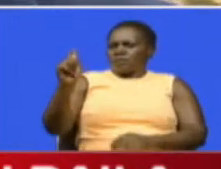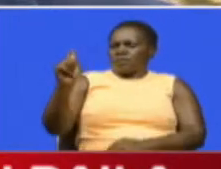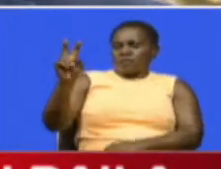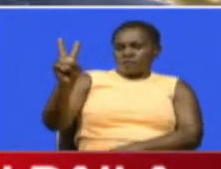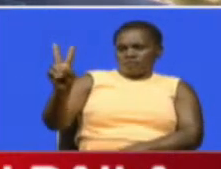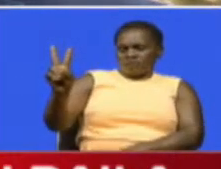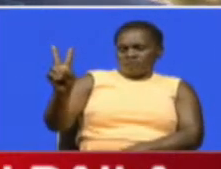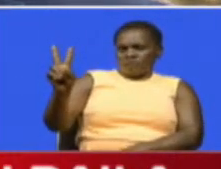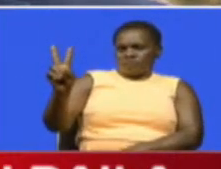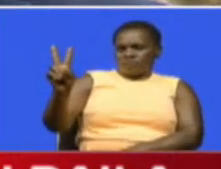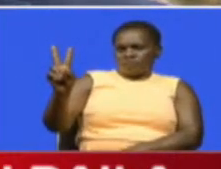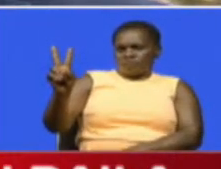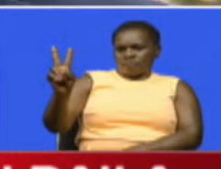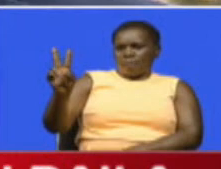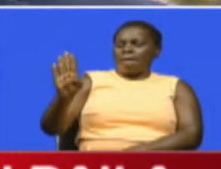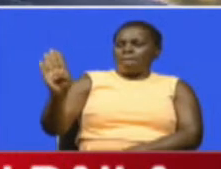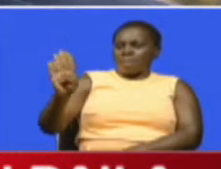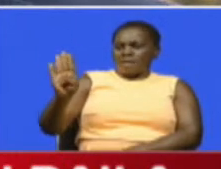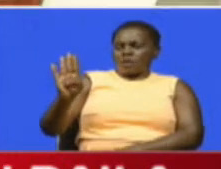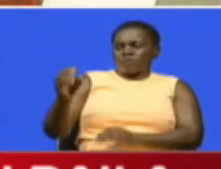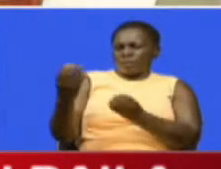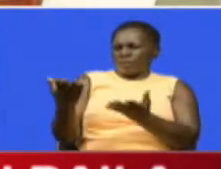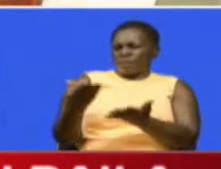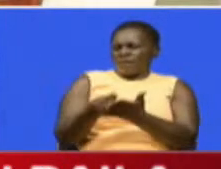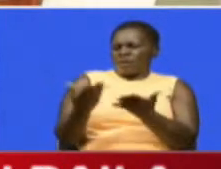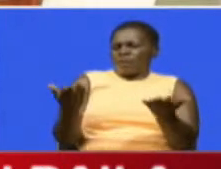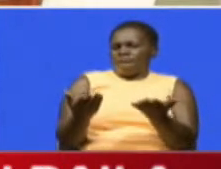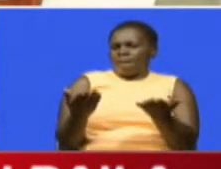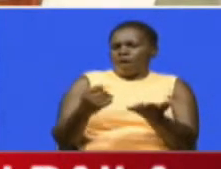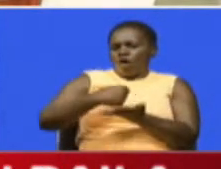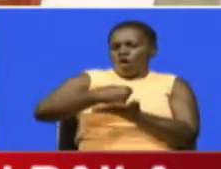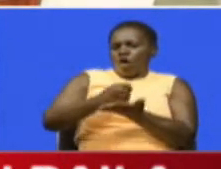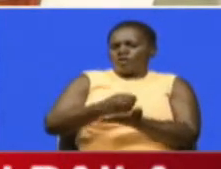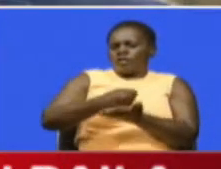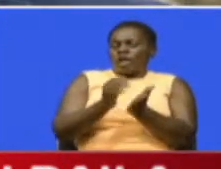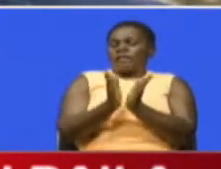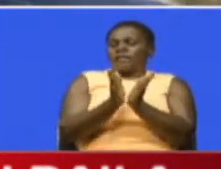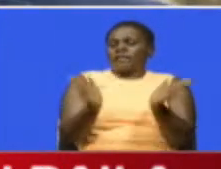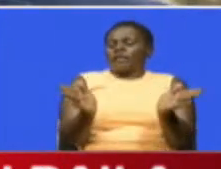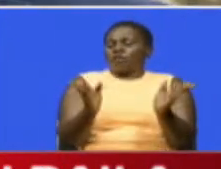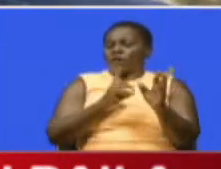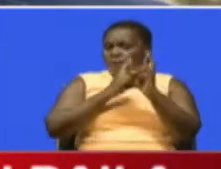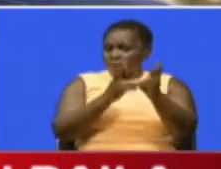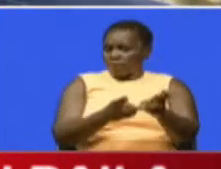The kind of billions you're talking about. Where are those billions? That was the Auditor General's report.